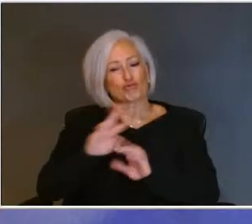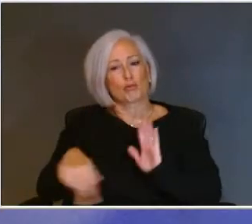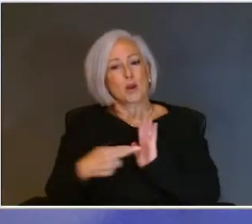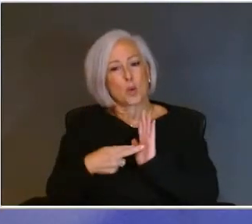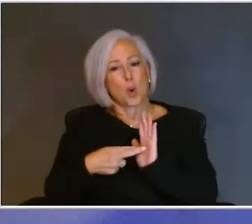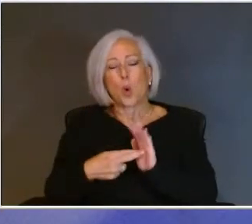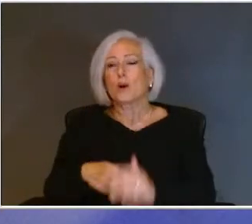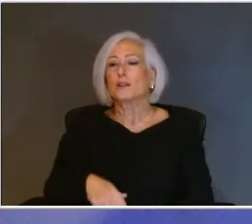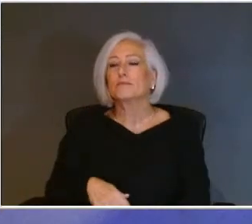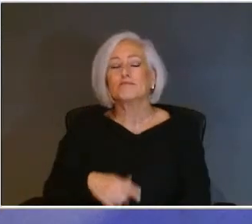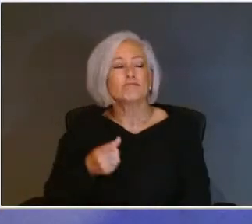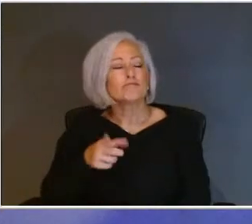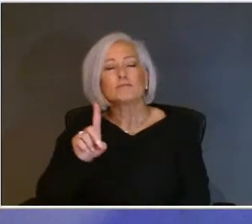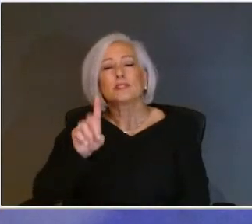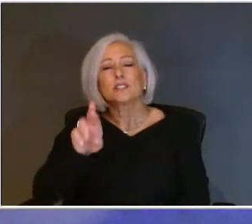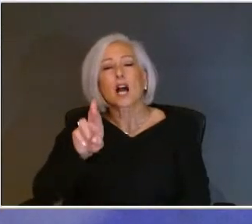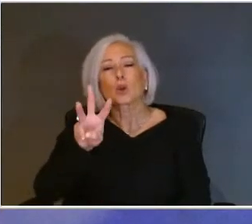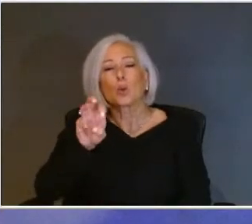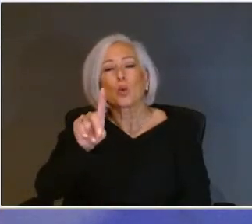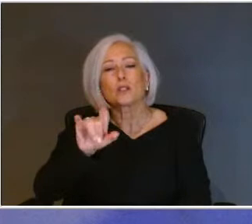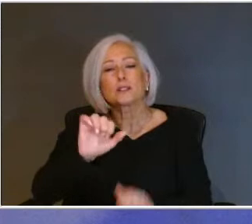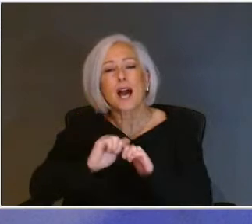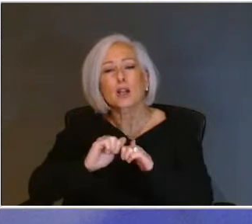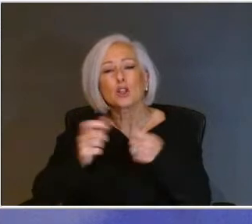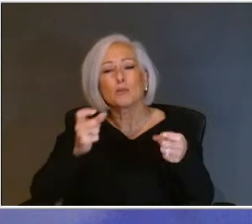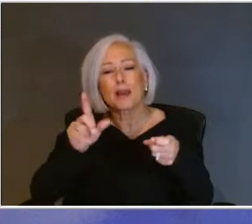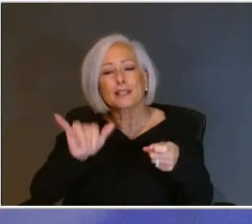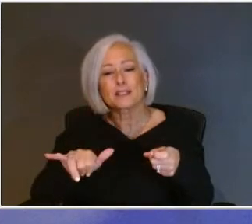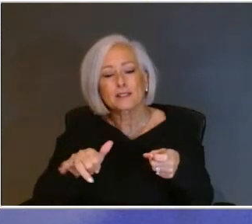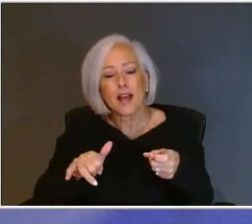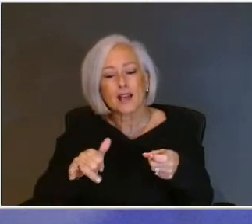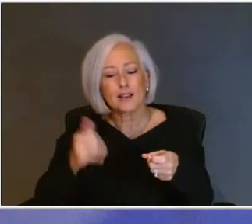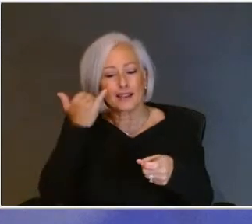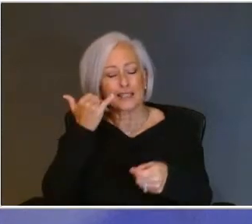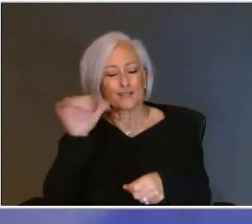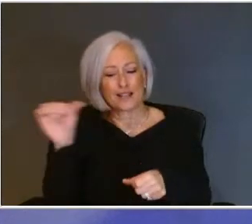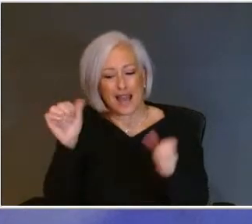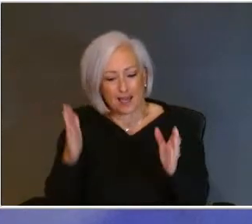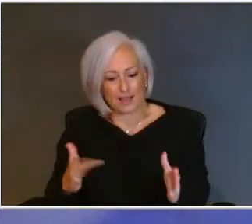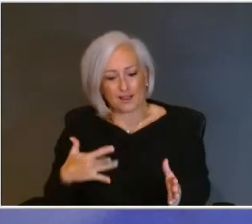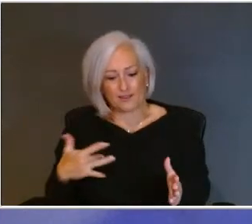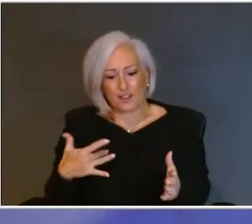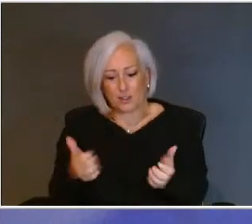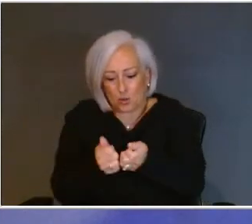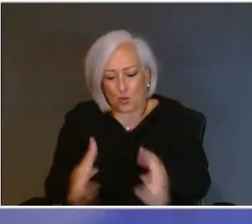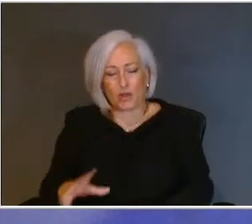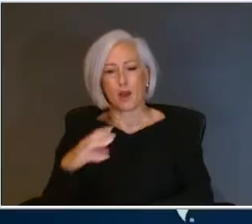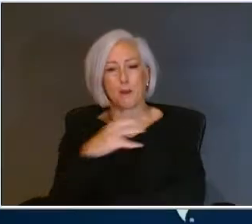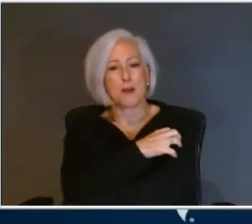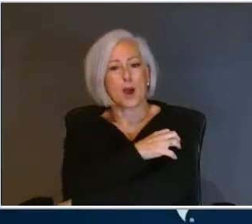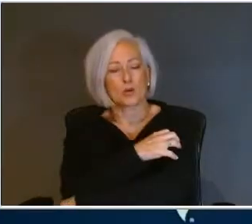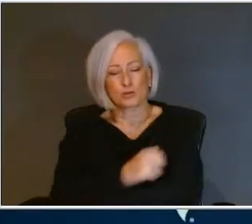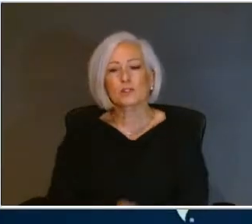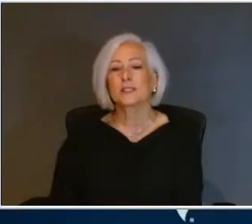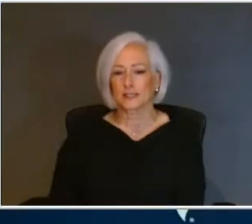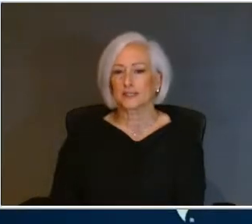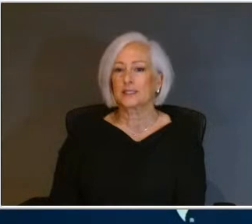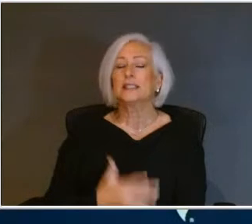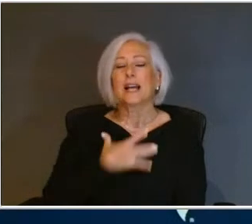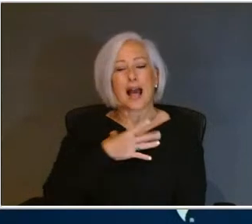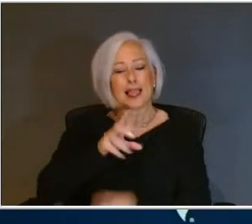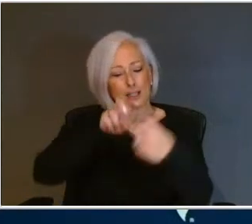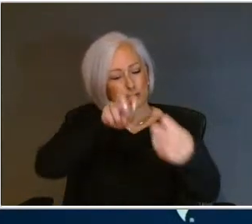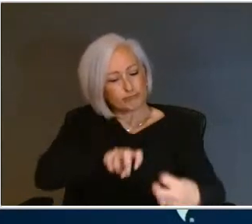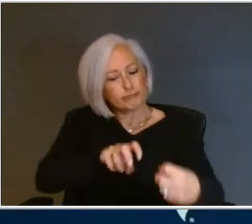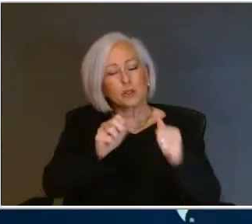do you handle and talk through athletes that might feel powerless in a sporting situation? So one of the things I like to sit down and have conversations with athletes